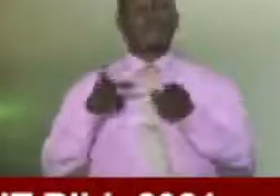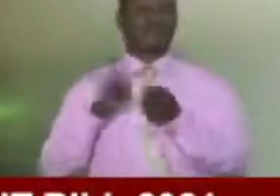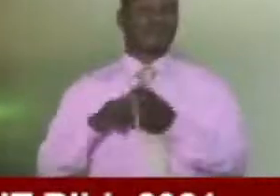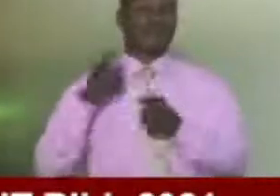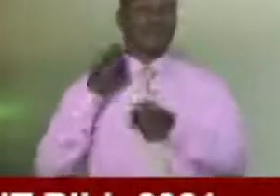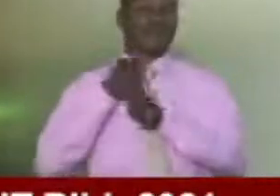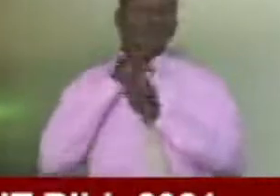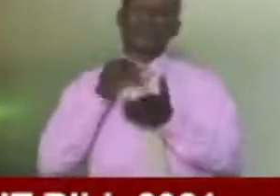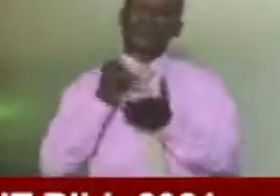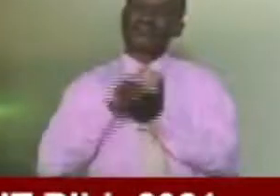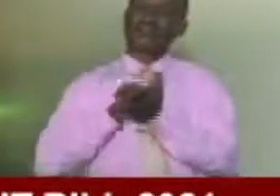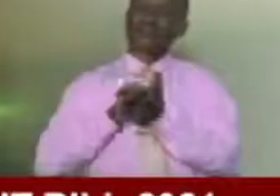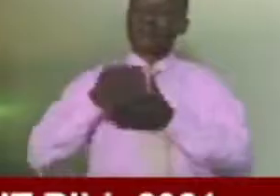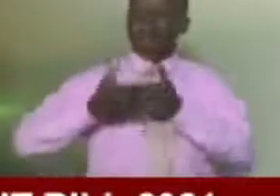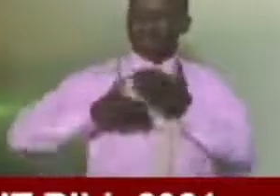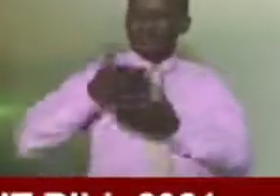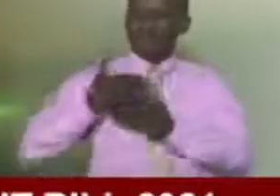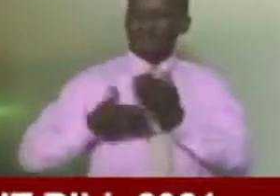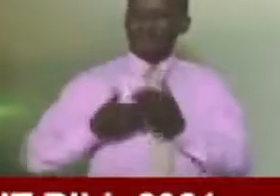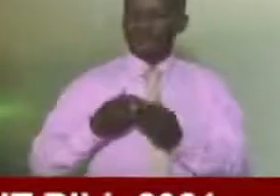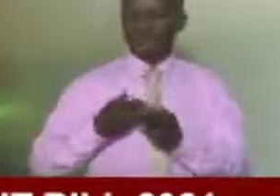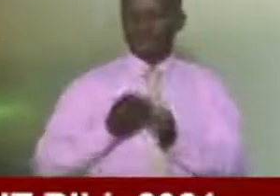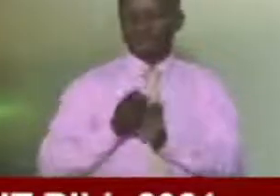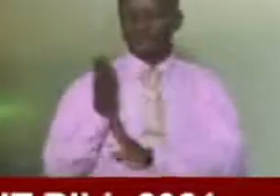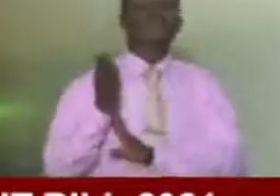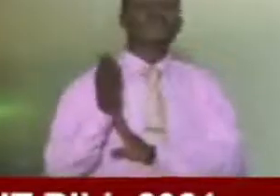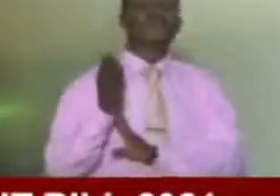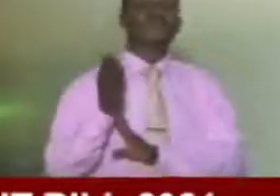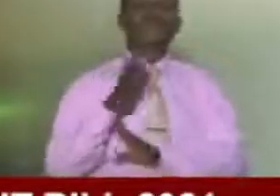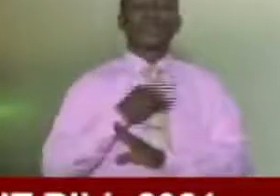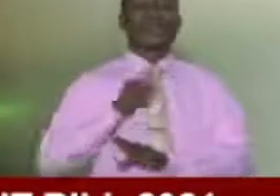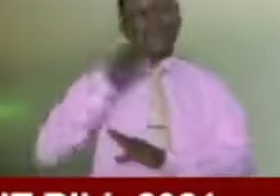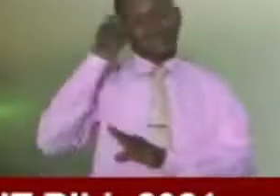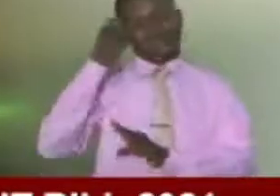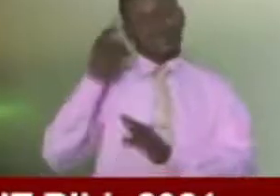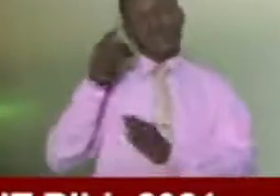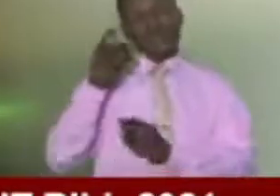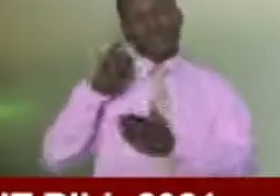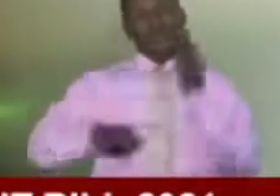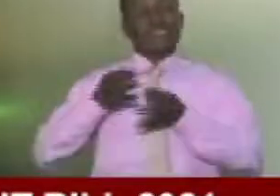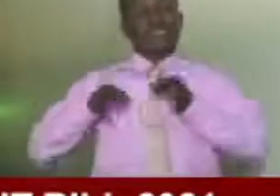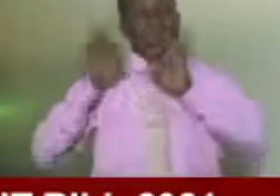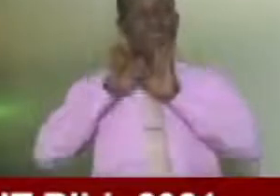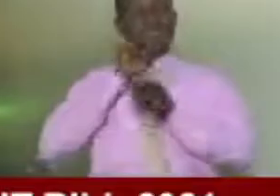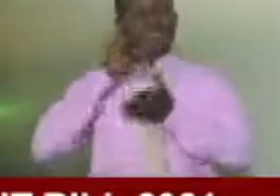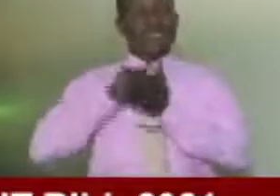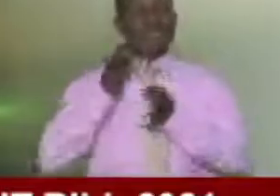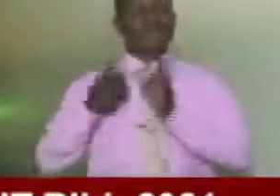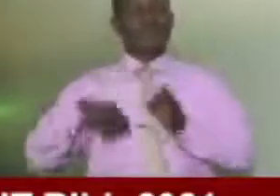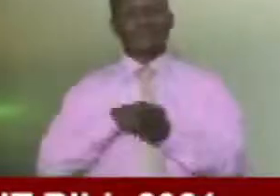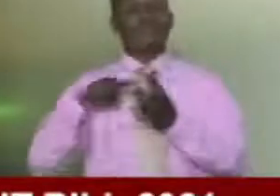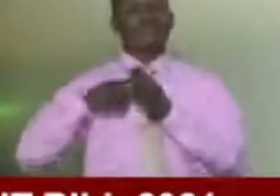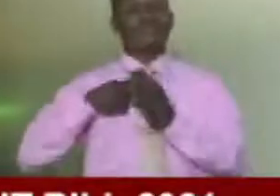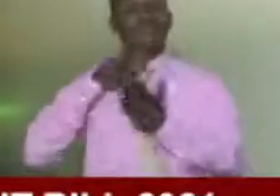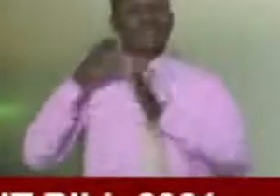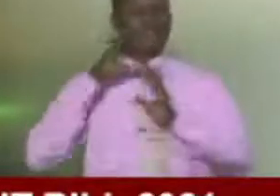credible and that there is electoral integrity in Nigeria. And I think what is important is the fact that we've reduced this conversation to just issues